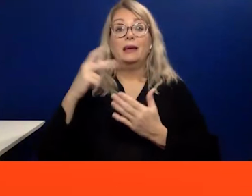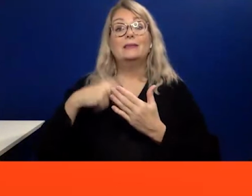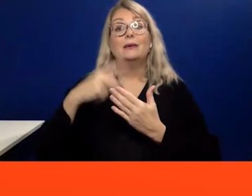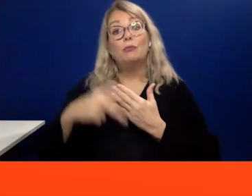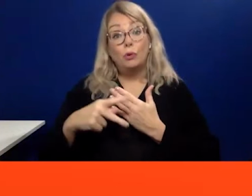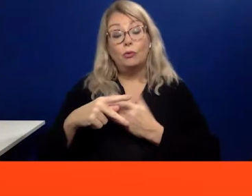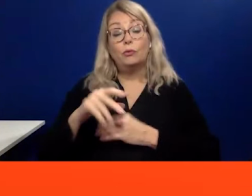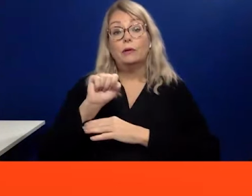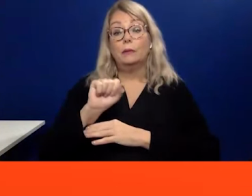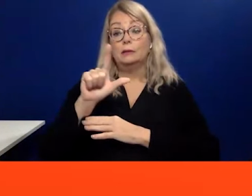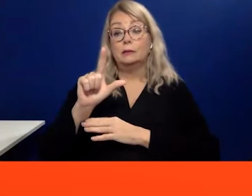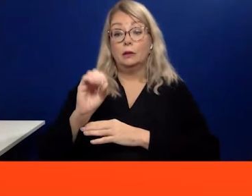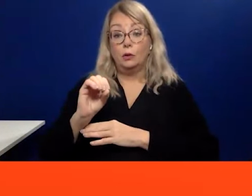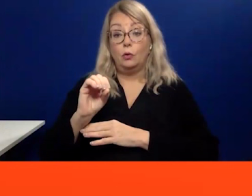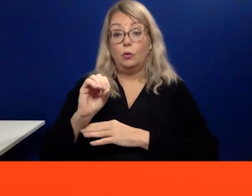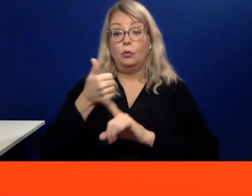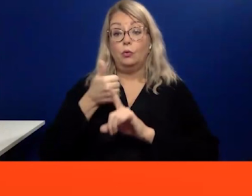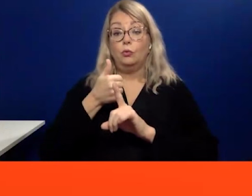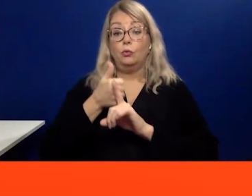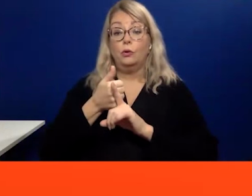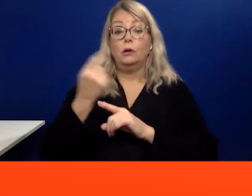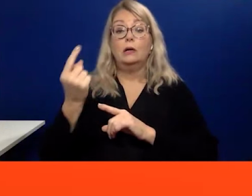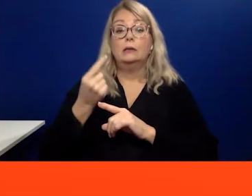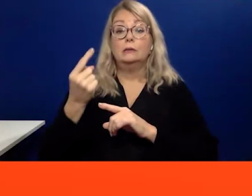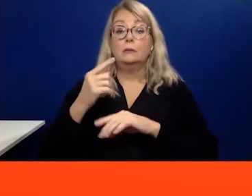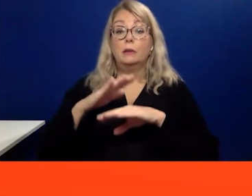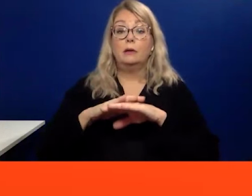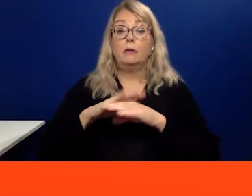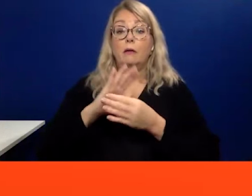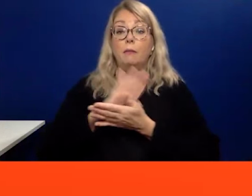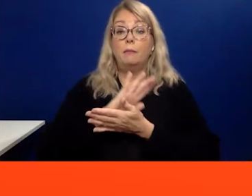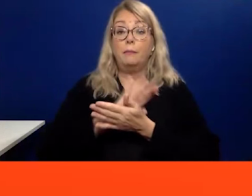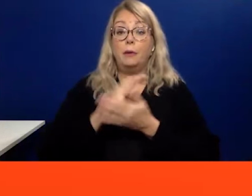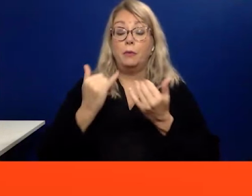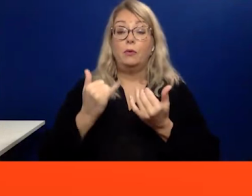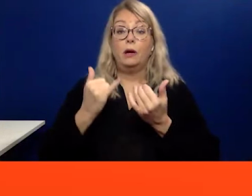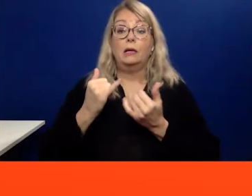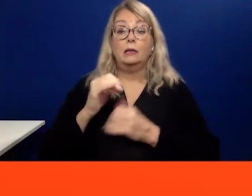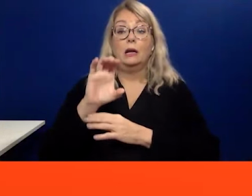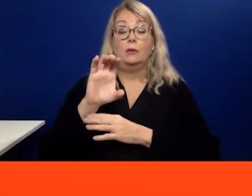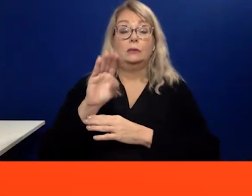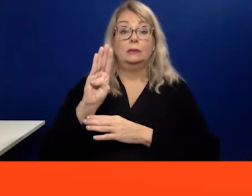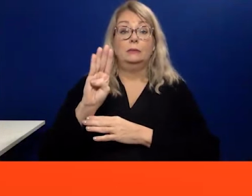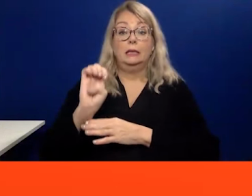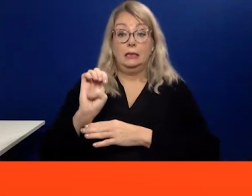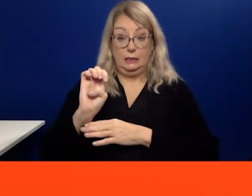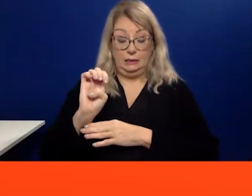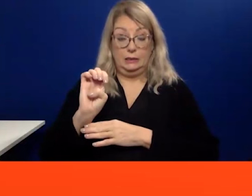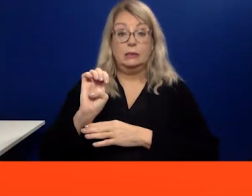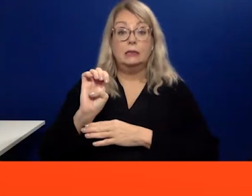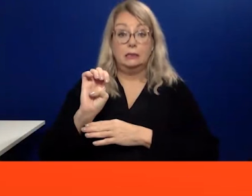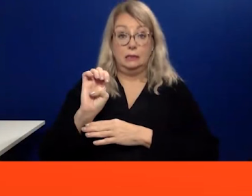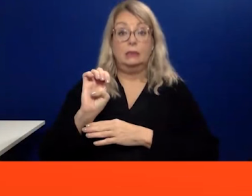is something that's on paper right now. But with CBE, we would begin